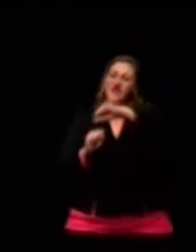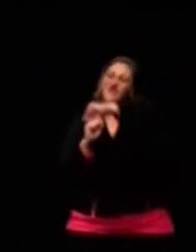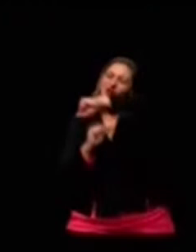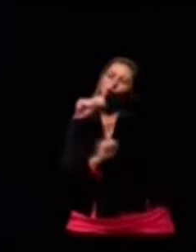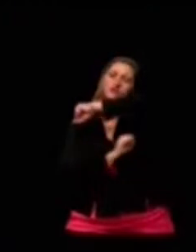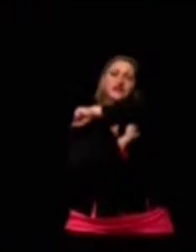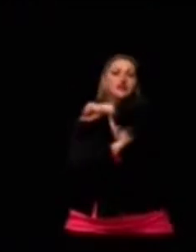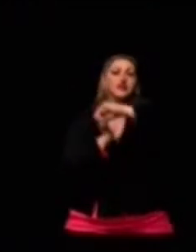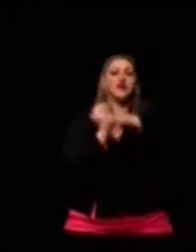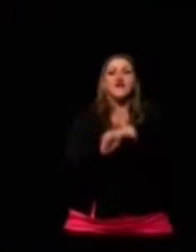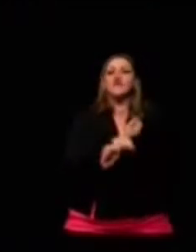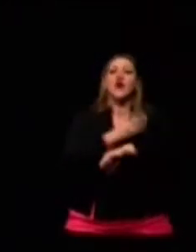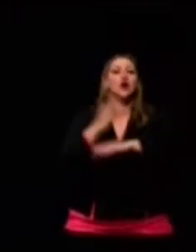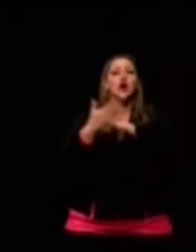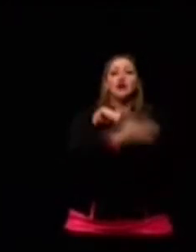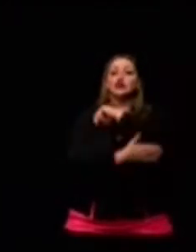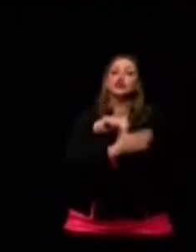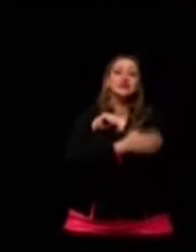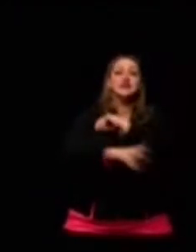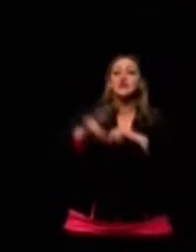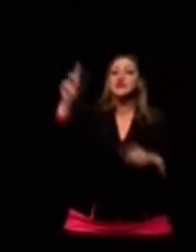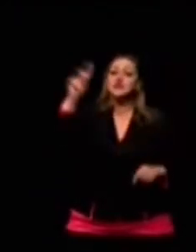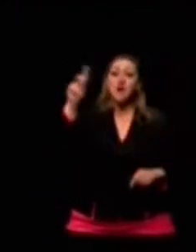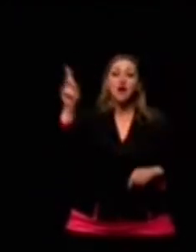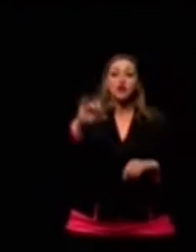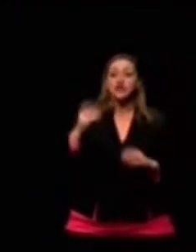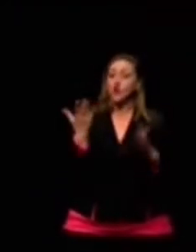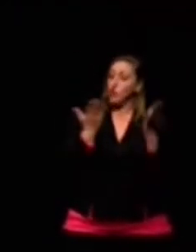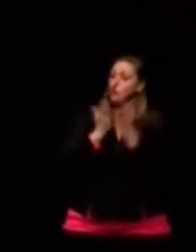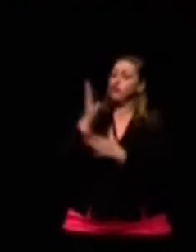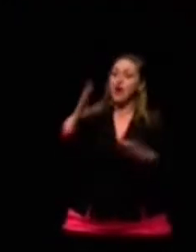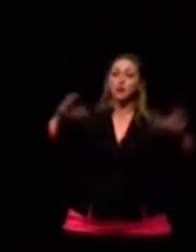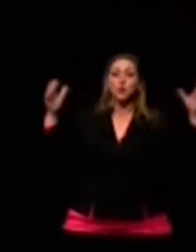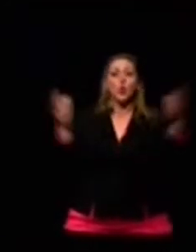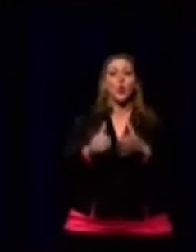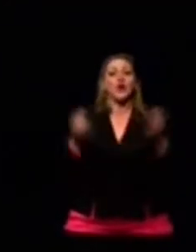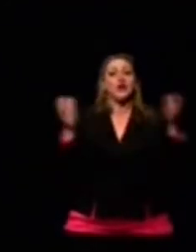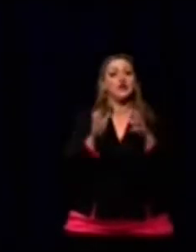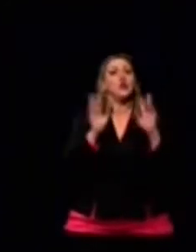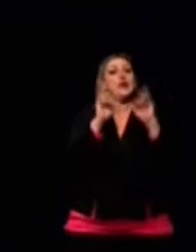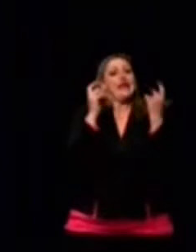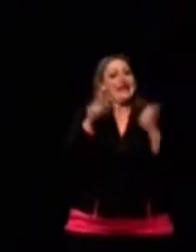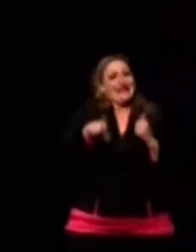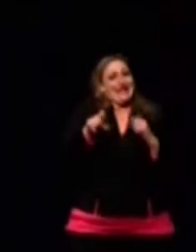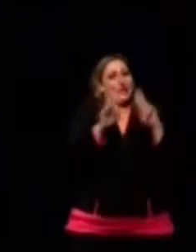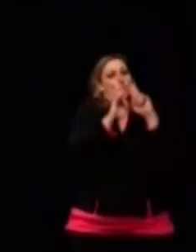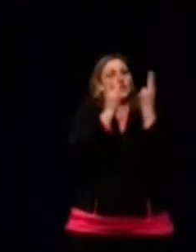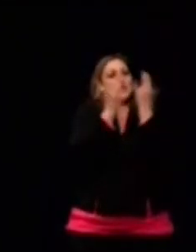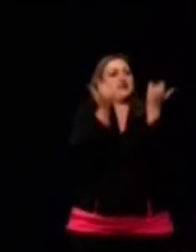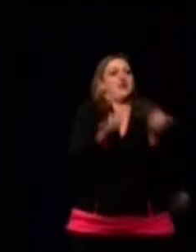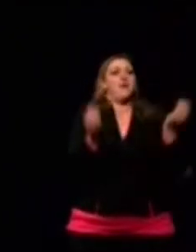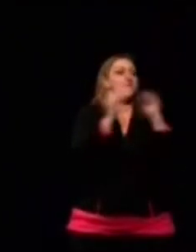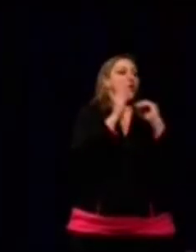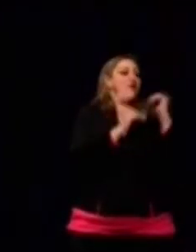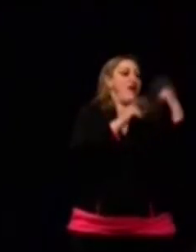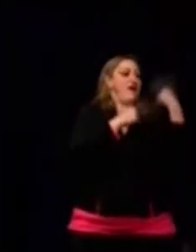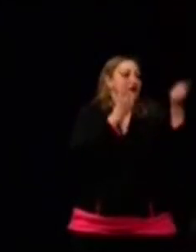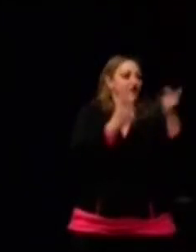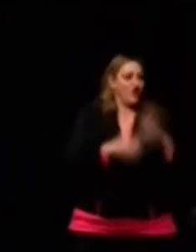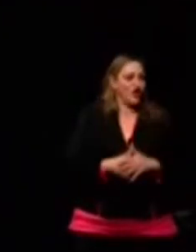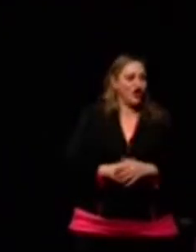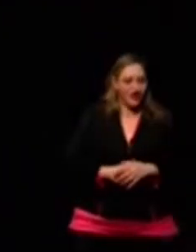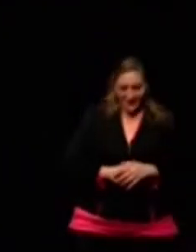of our democracy, for the right to organize, because we need unions now more than ever, for the right